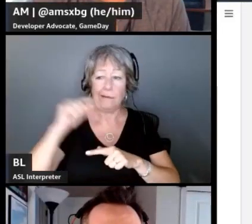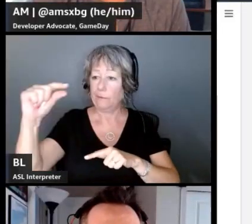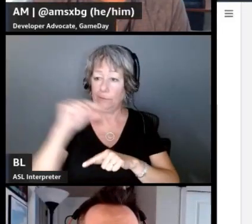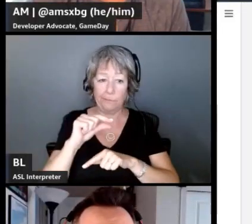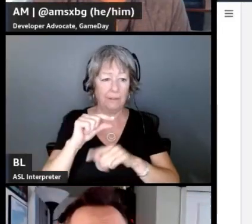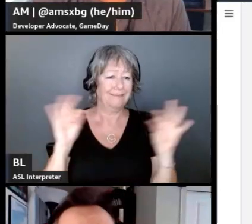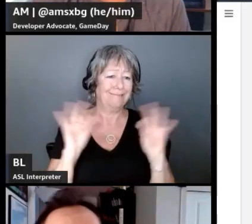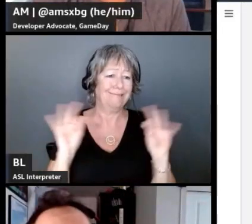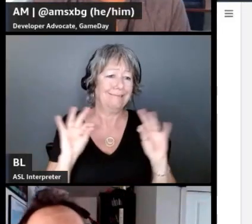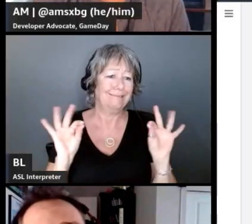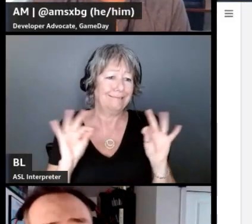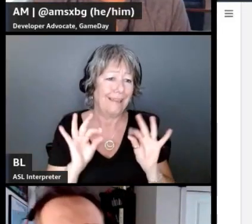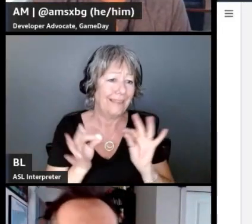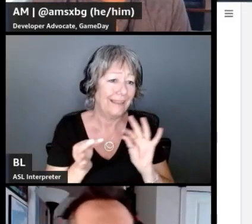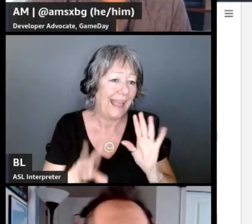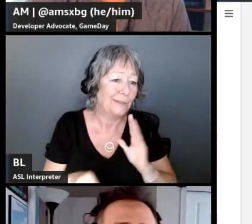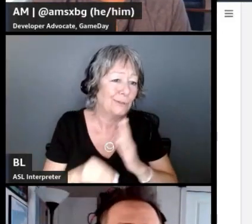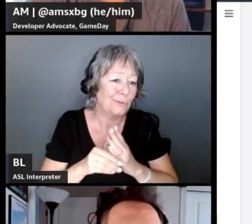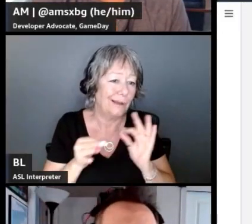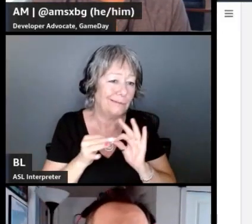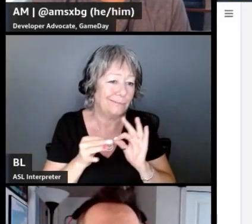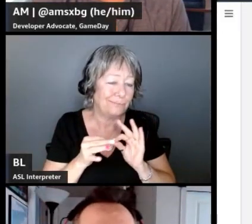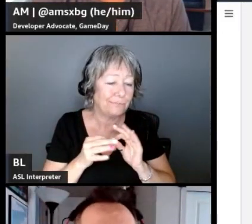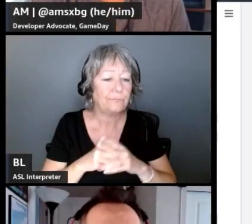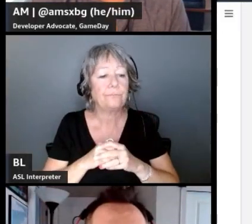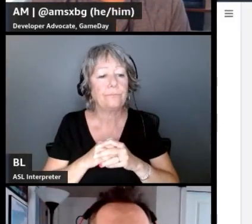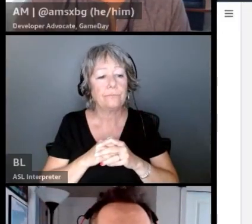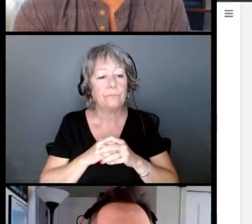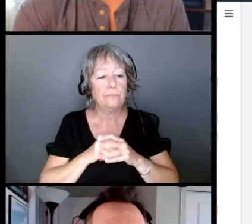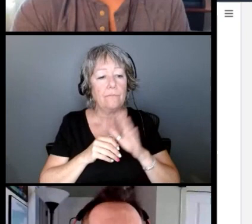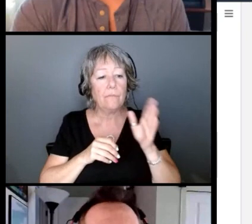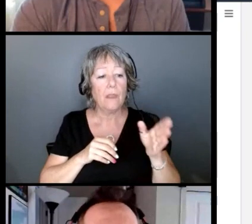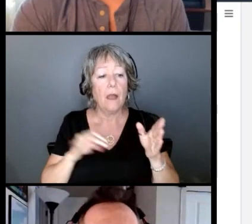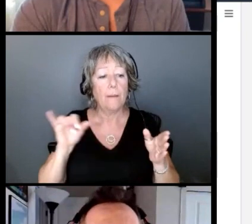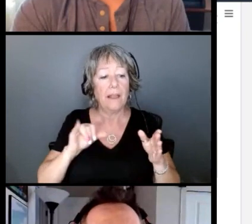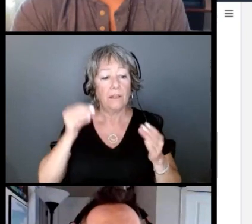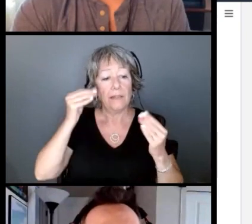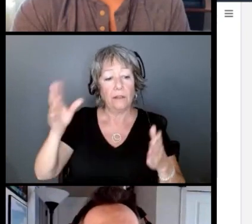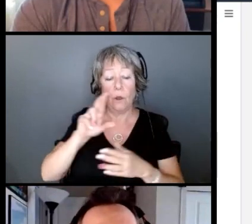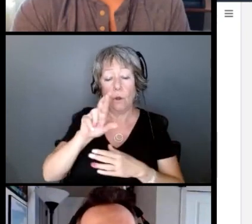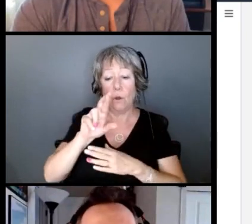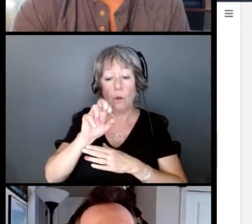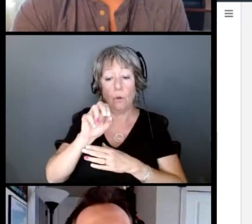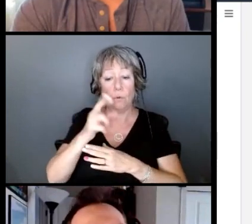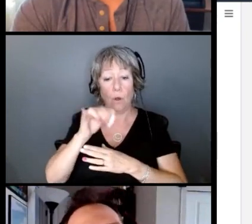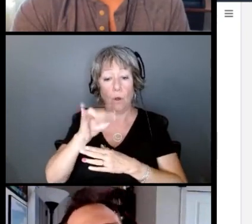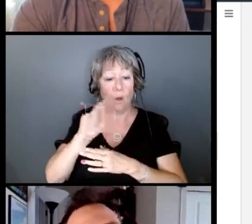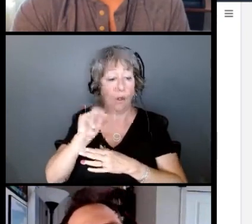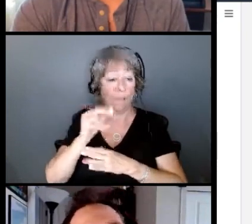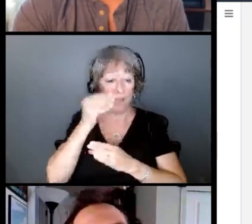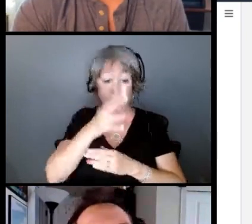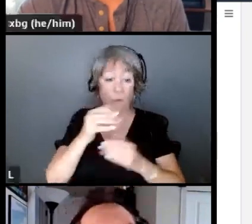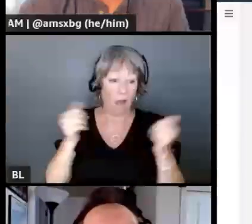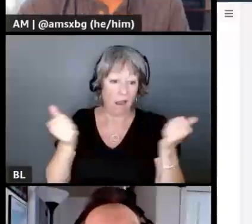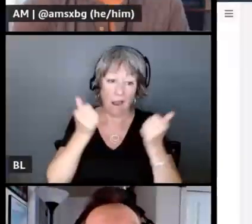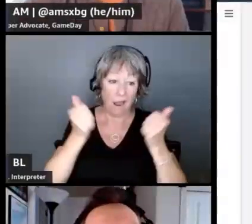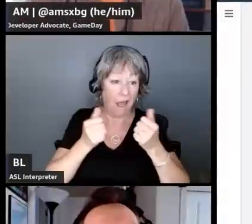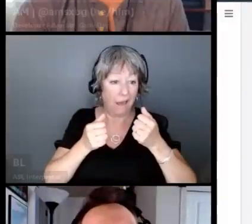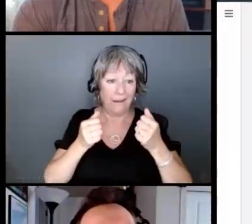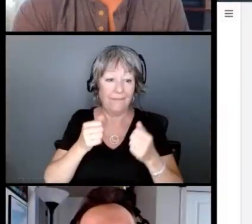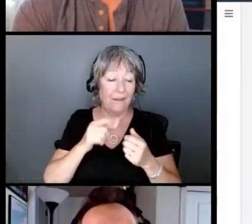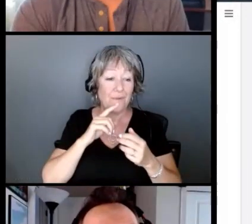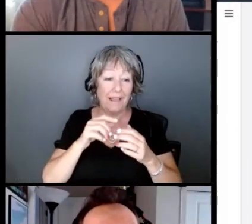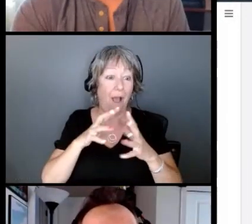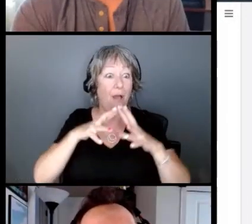extra, really. Absolutely. Yeah. I gotta let you know, Rohin, you're getting a lot of love from chat too. You're getting some nice